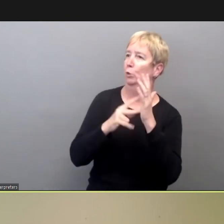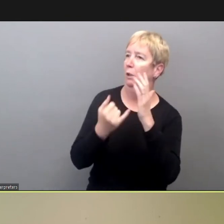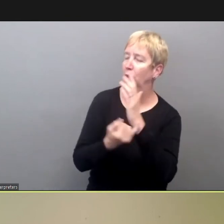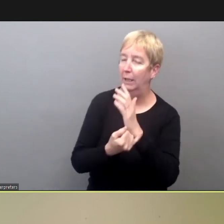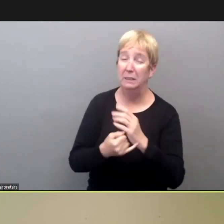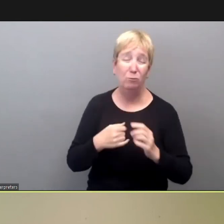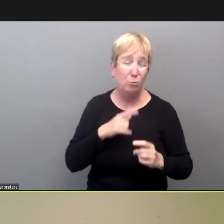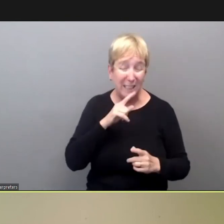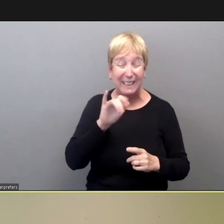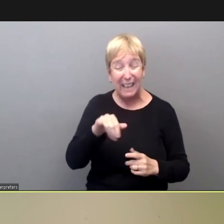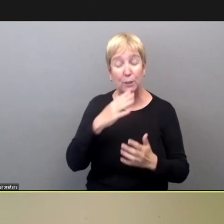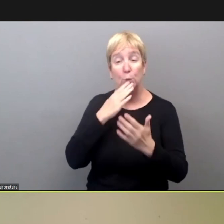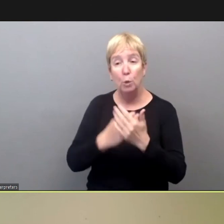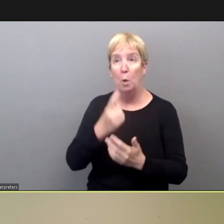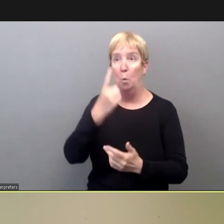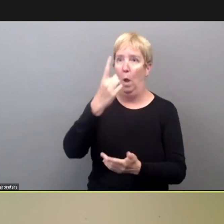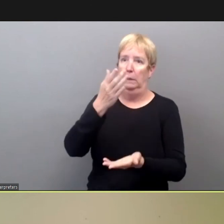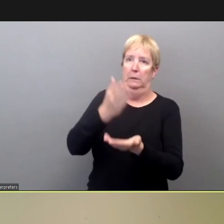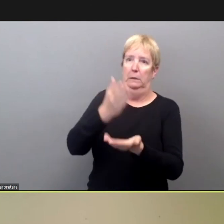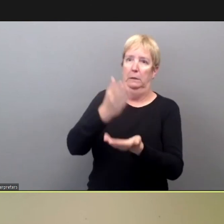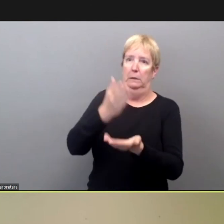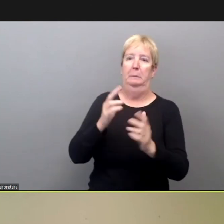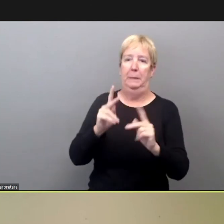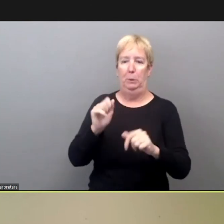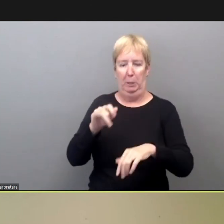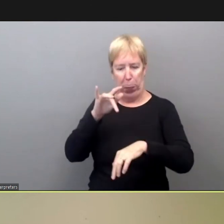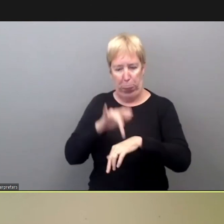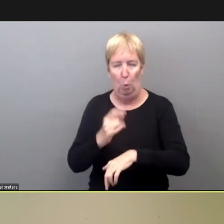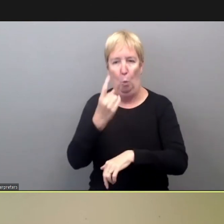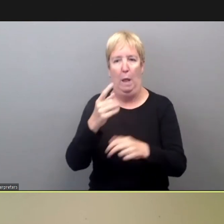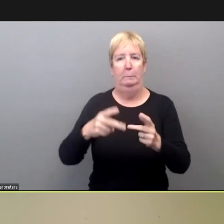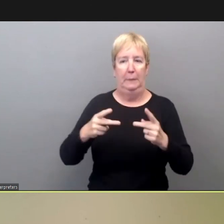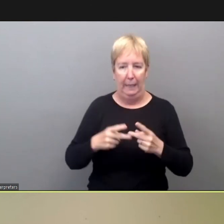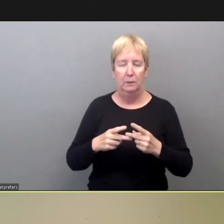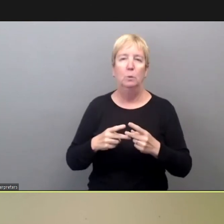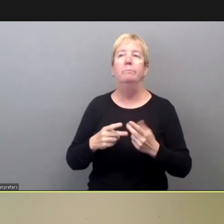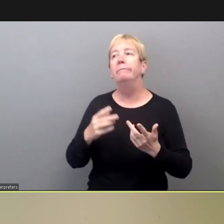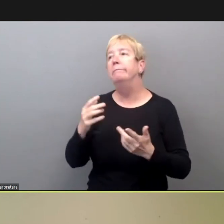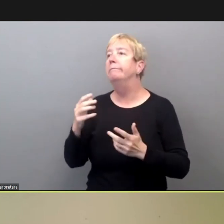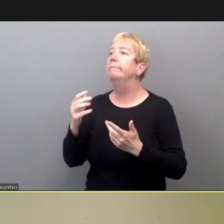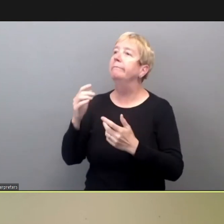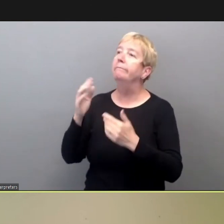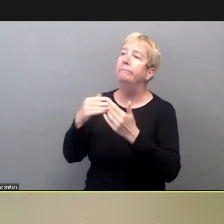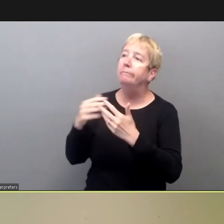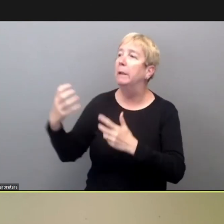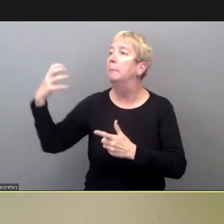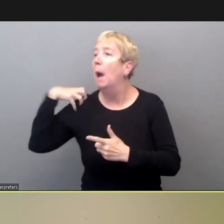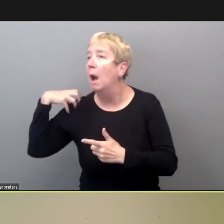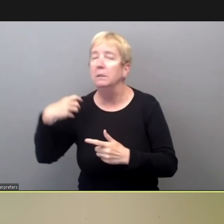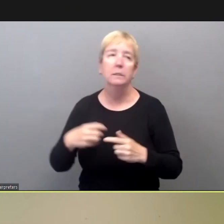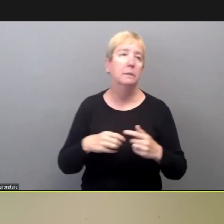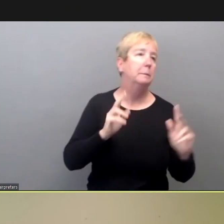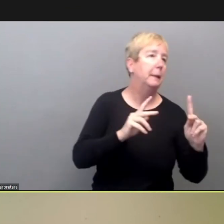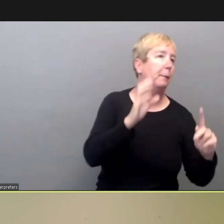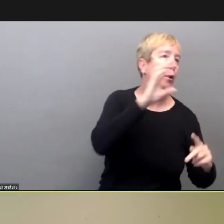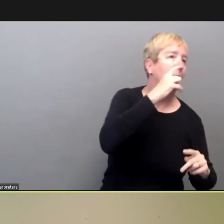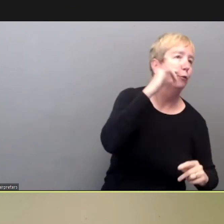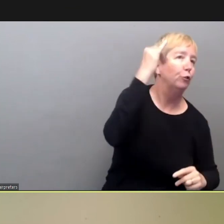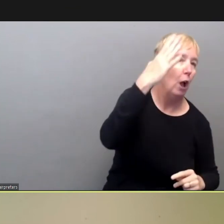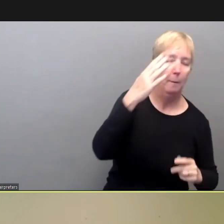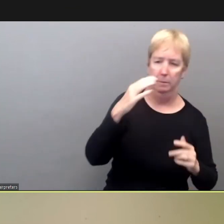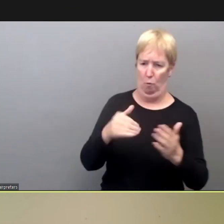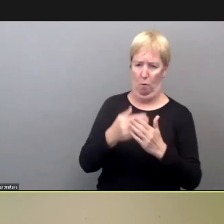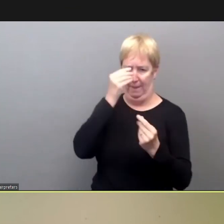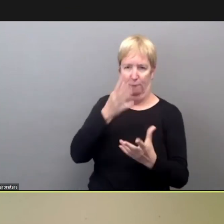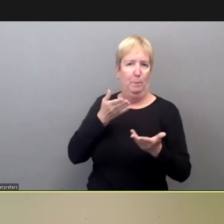one-stop resource for New Mexicans, both job seekers and employers, to get connected with workforce opportunities they're really